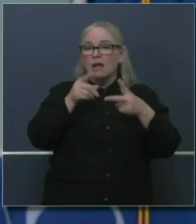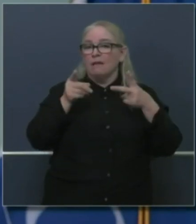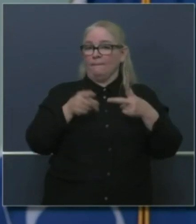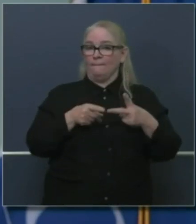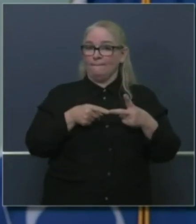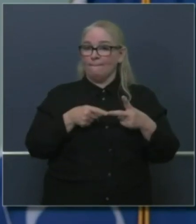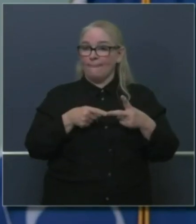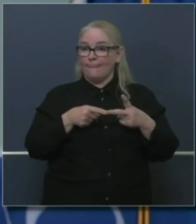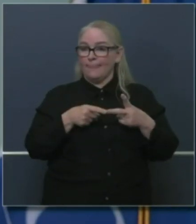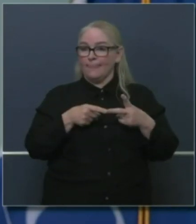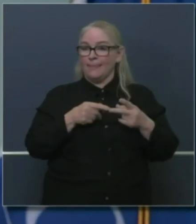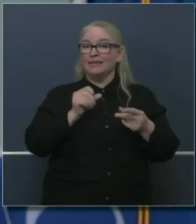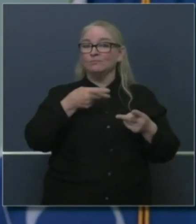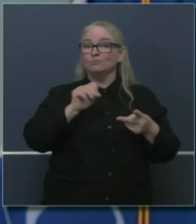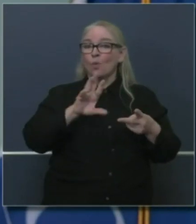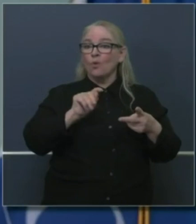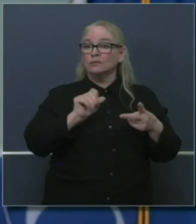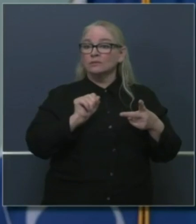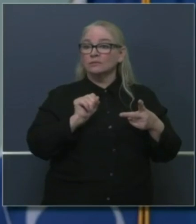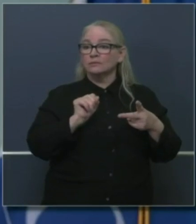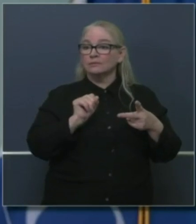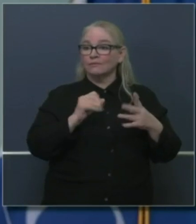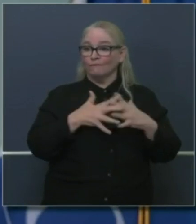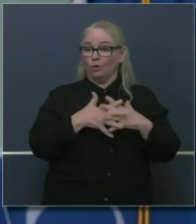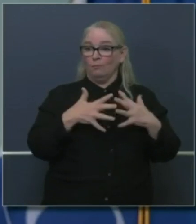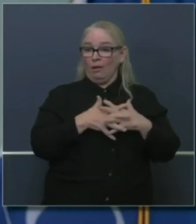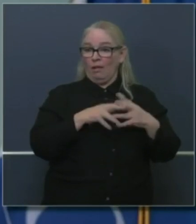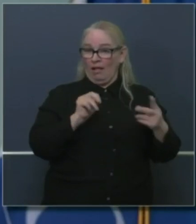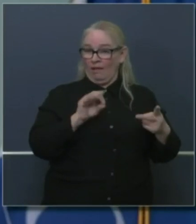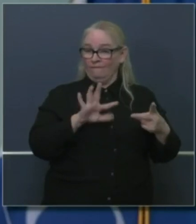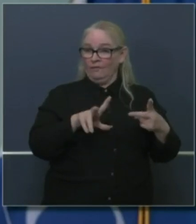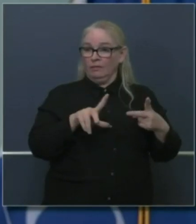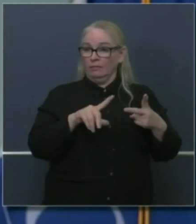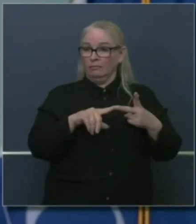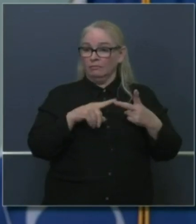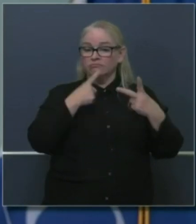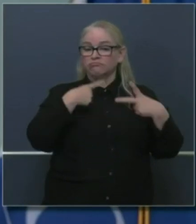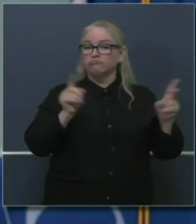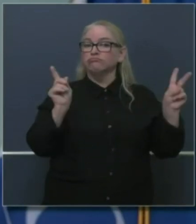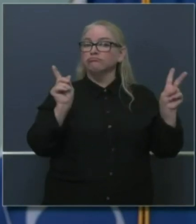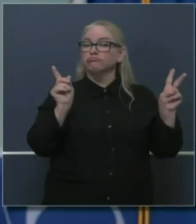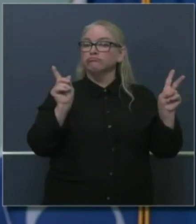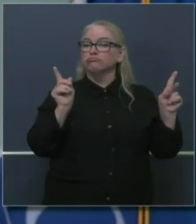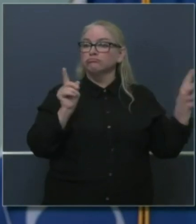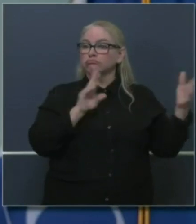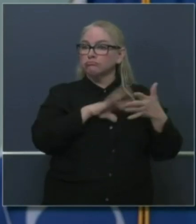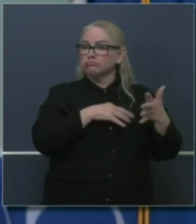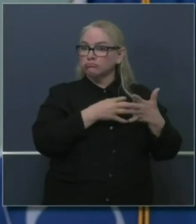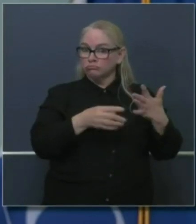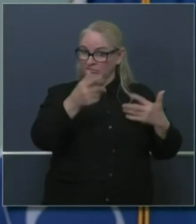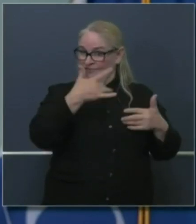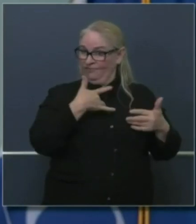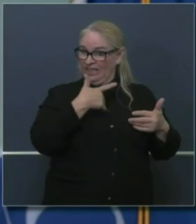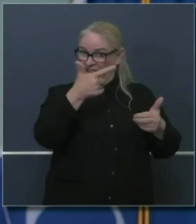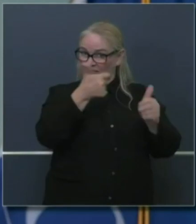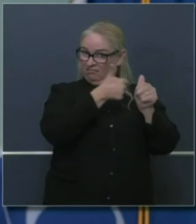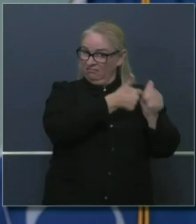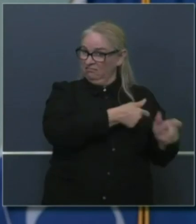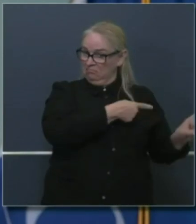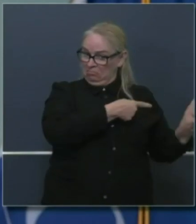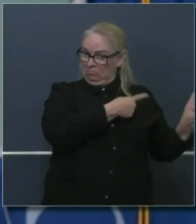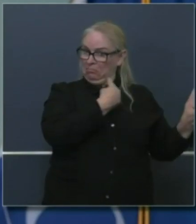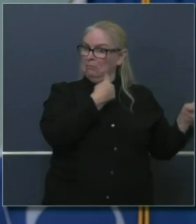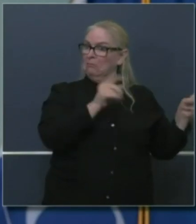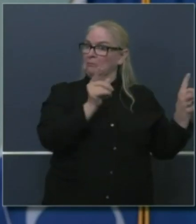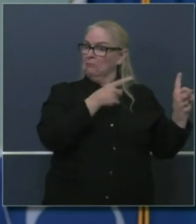sports, today the NFL is announcing its schedule. Are you comfortable with games being played without fans